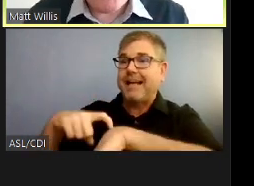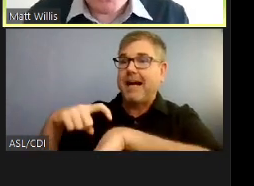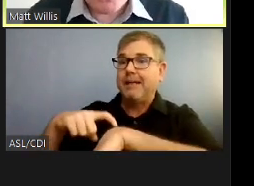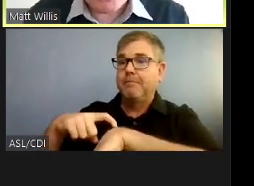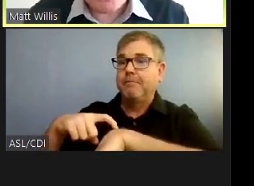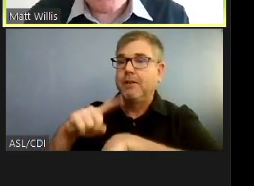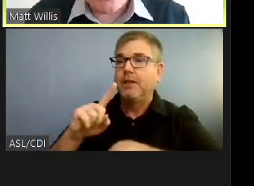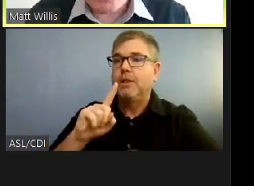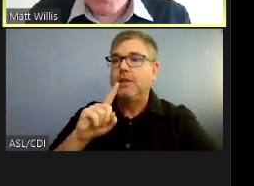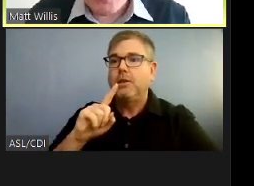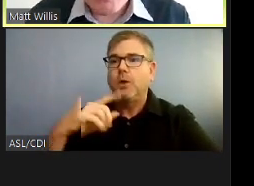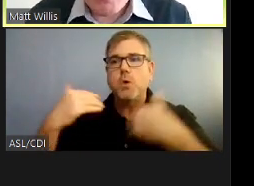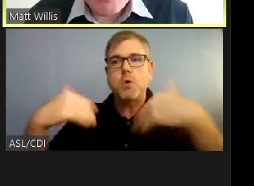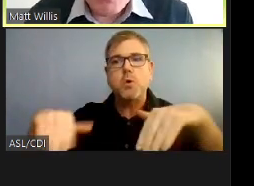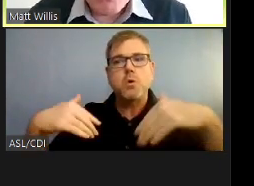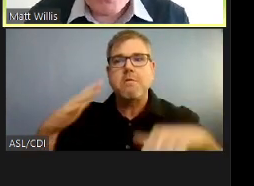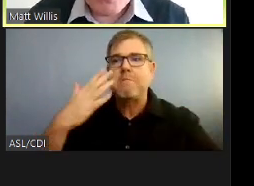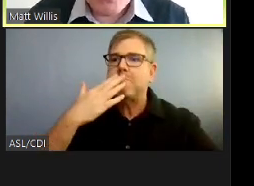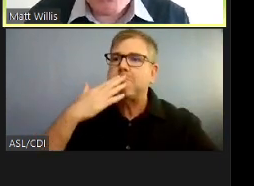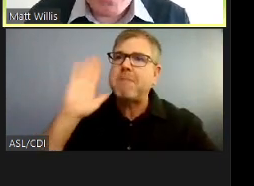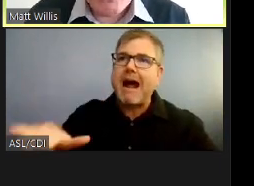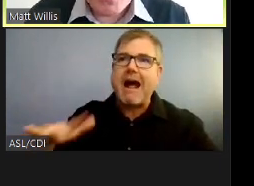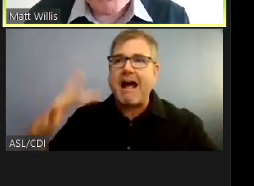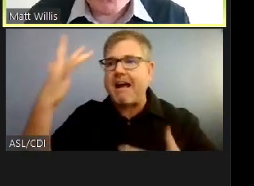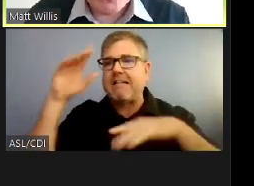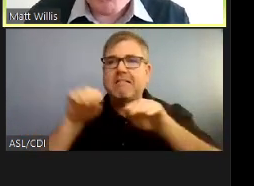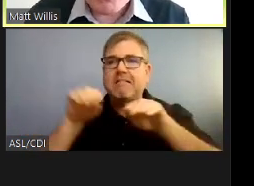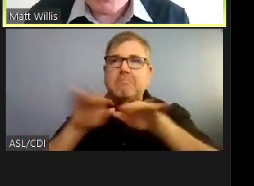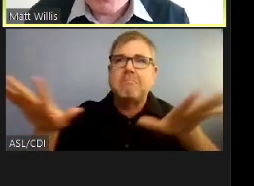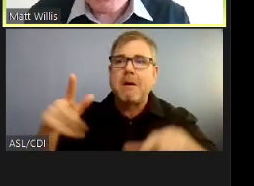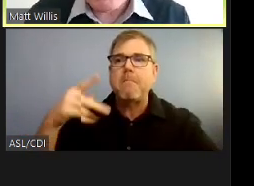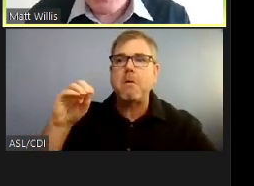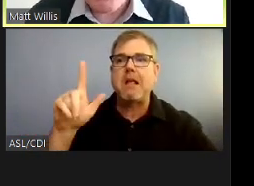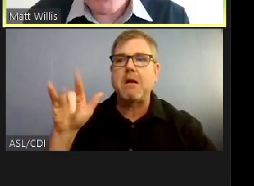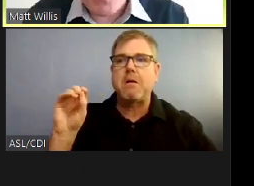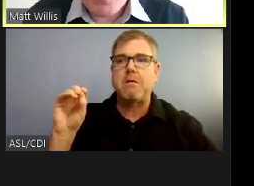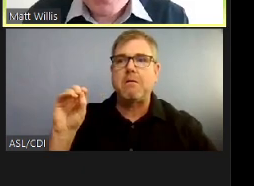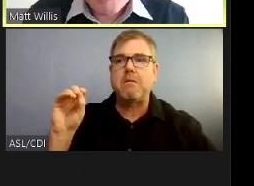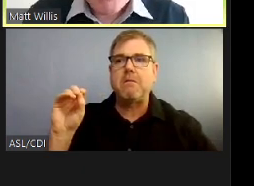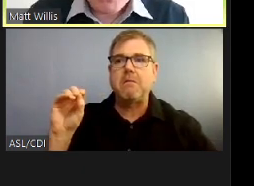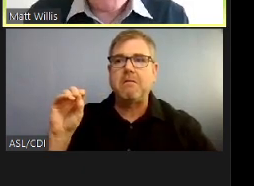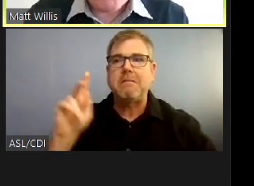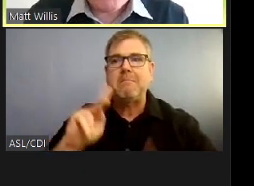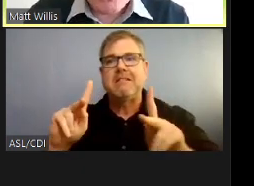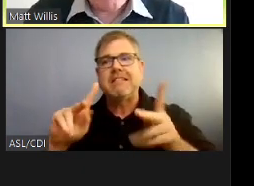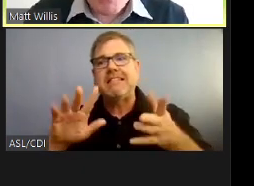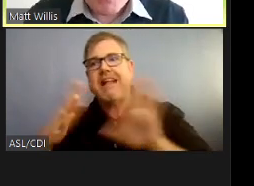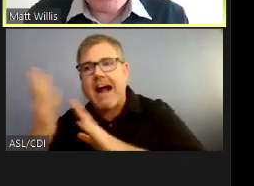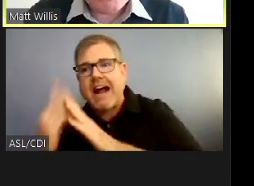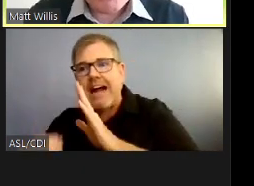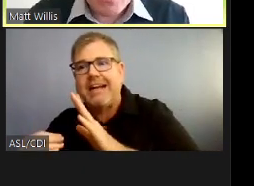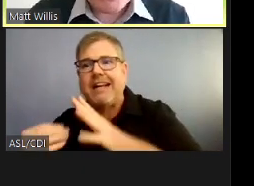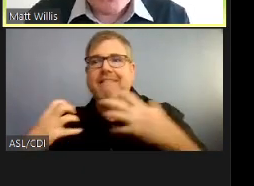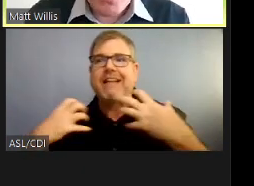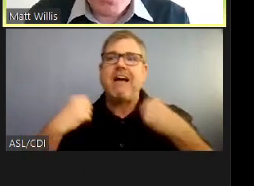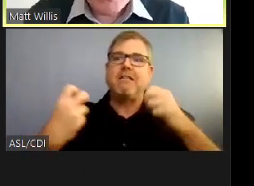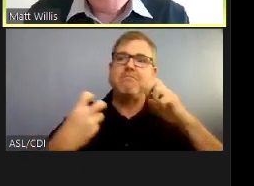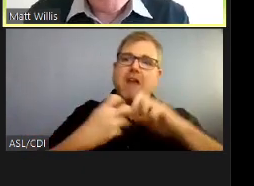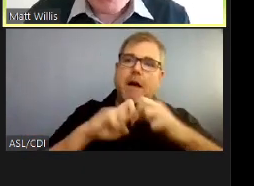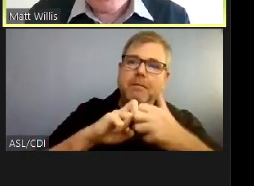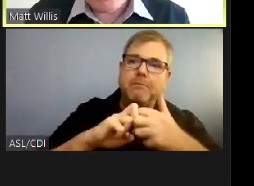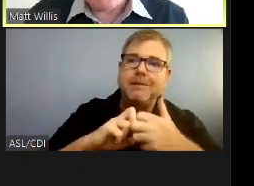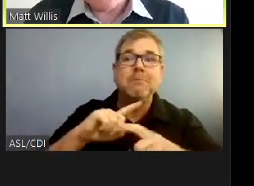it was through the vaccine that we really got, and no one, nowadays polio is an afterthought. And it was through a massive